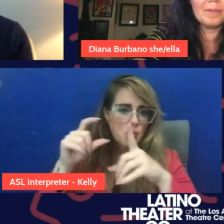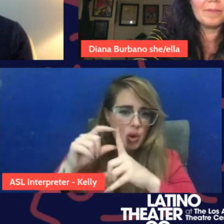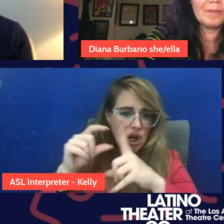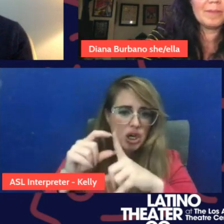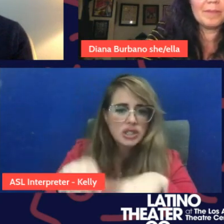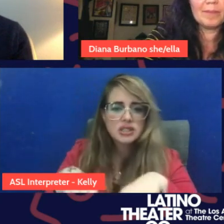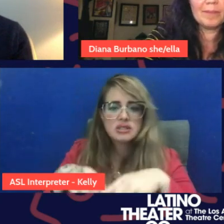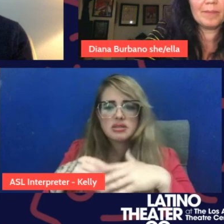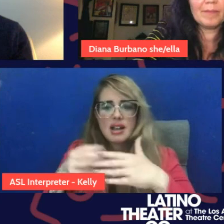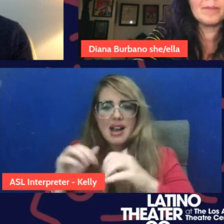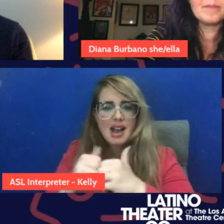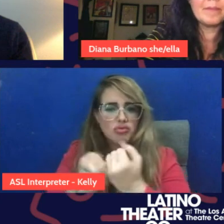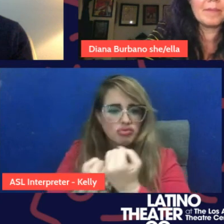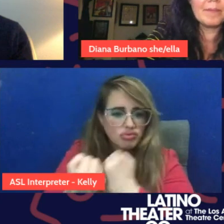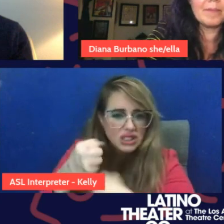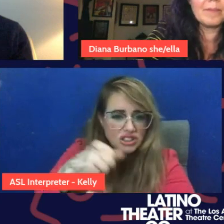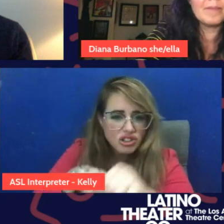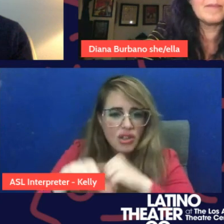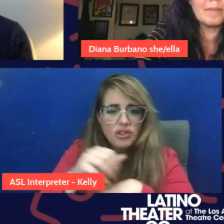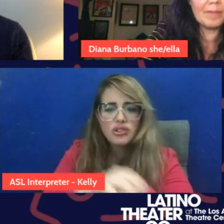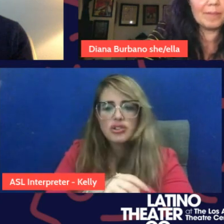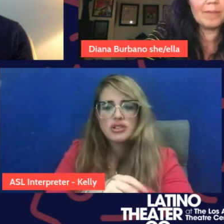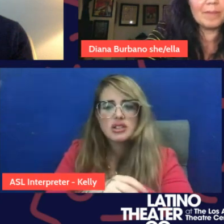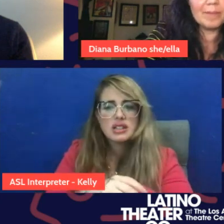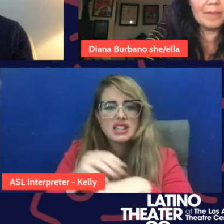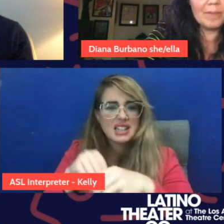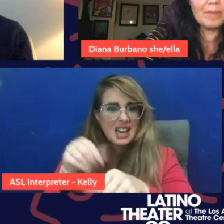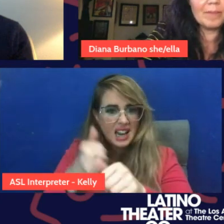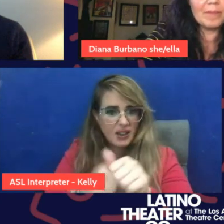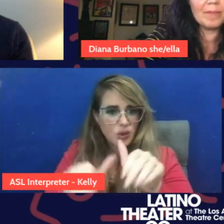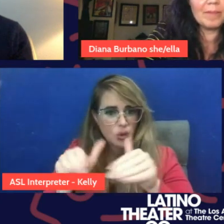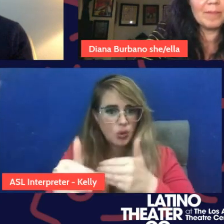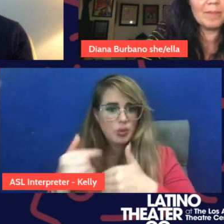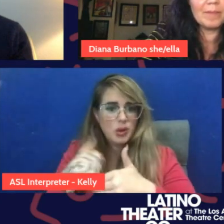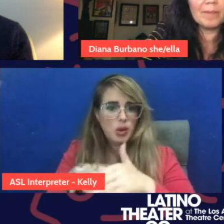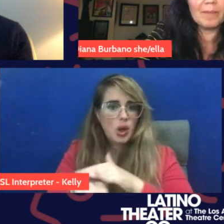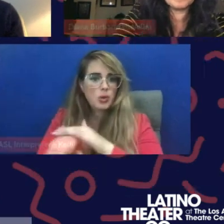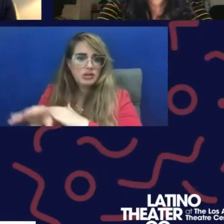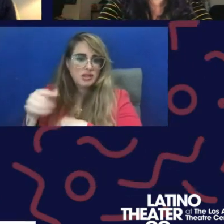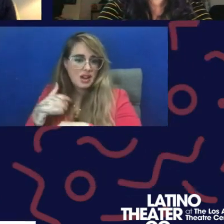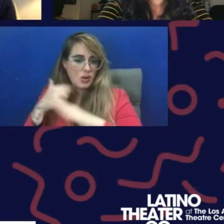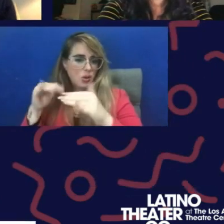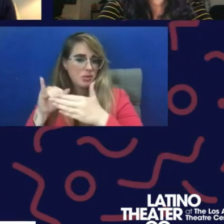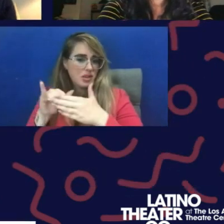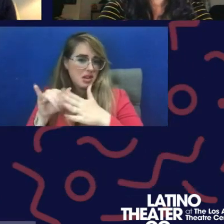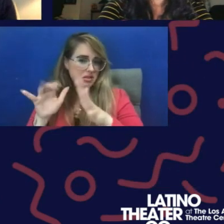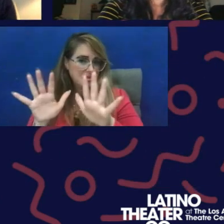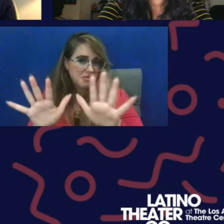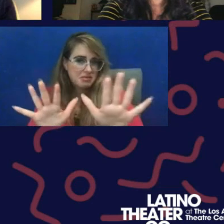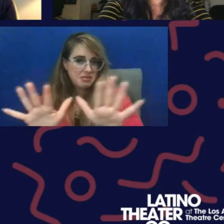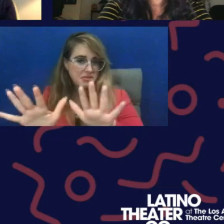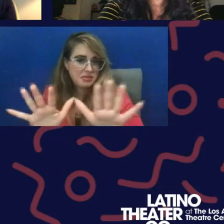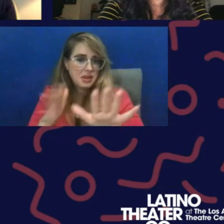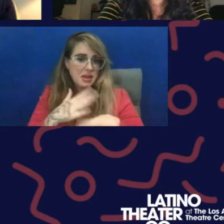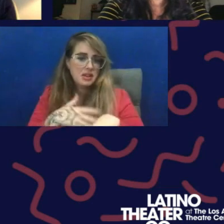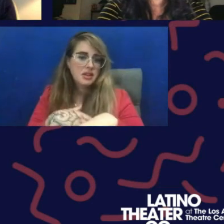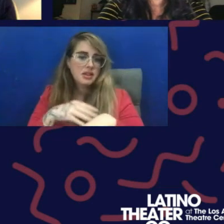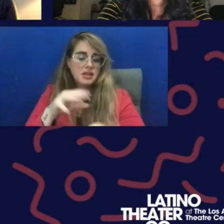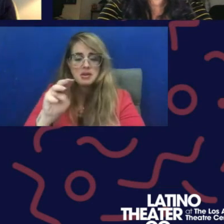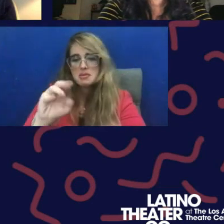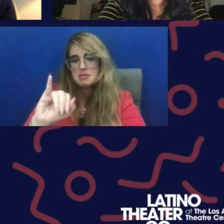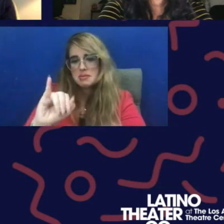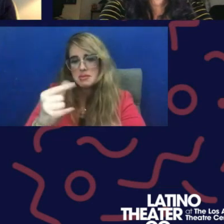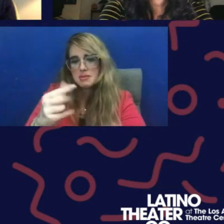How do we carry each other into the every room we walk in? I hope that's the sort of migratory spirit